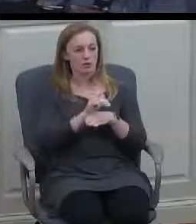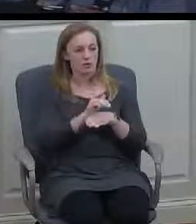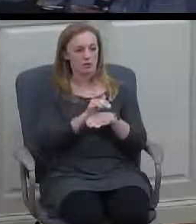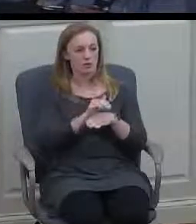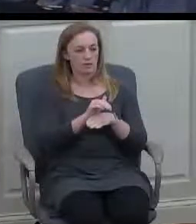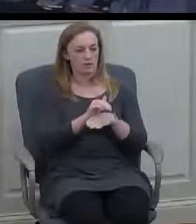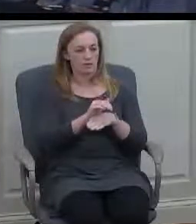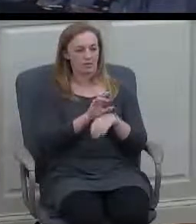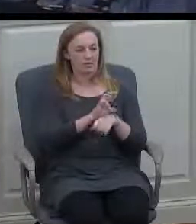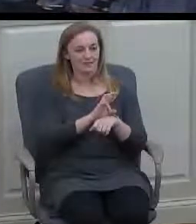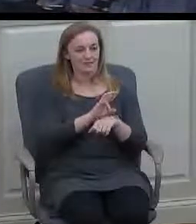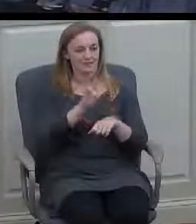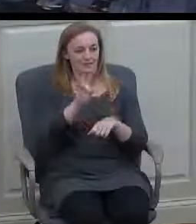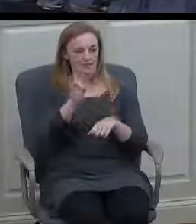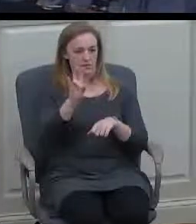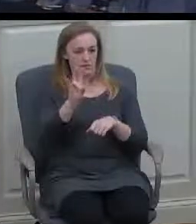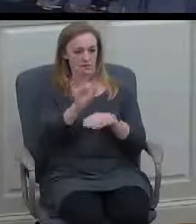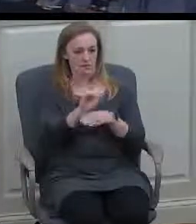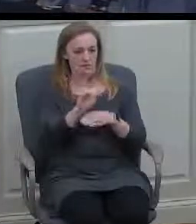p.m.